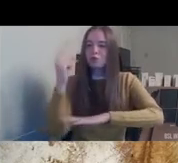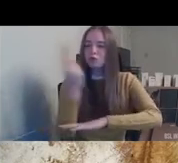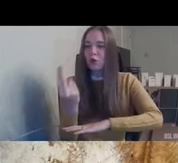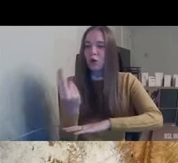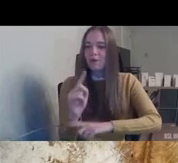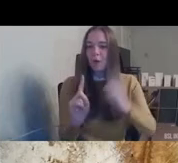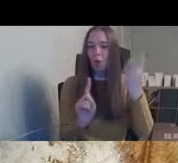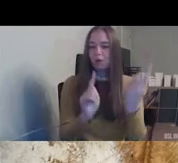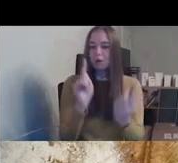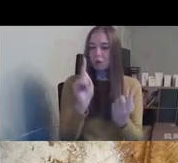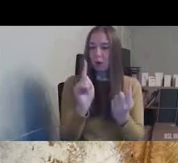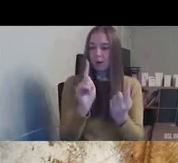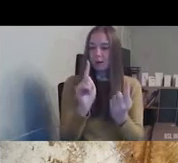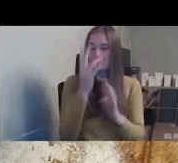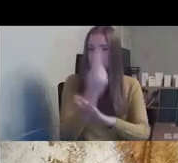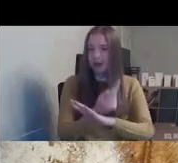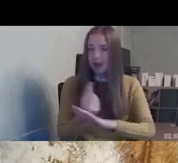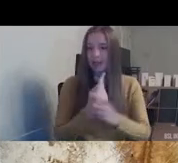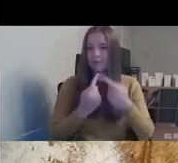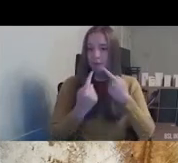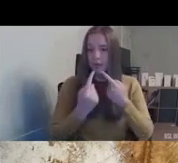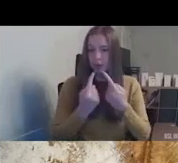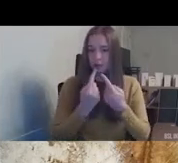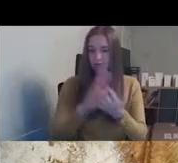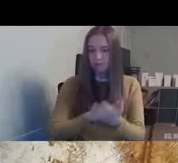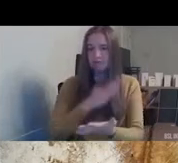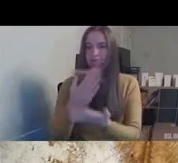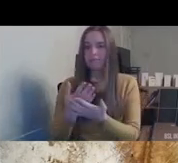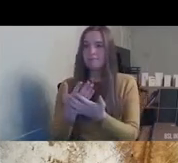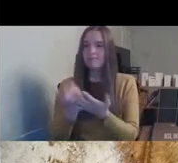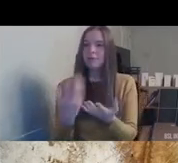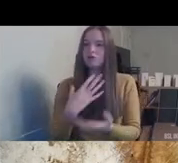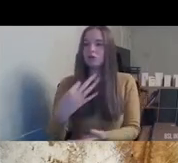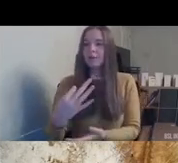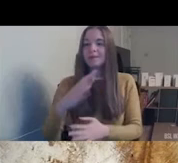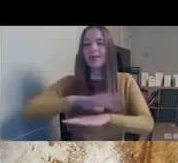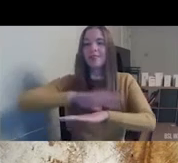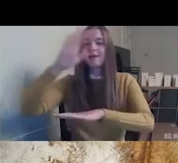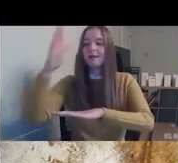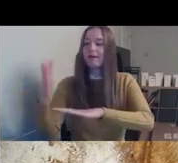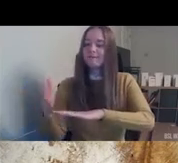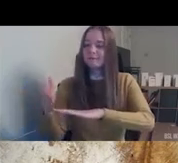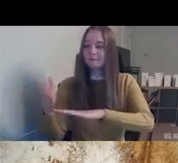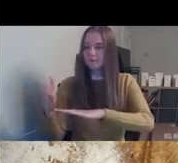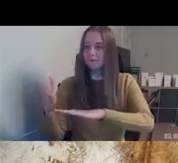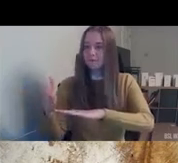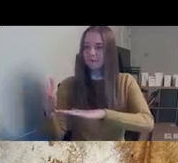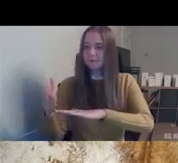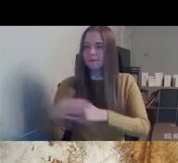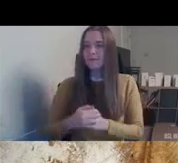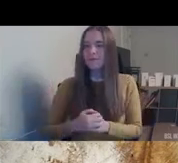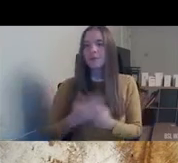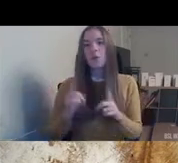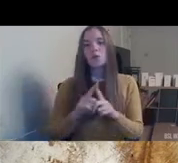information. We begin to represent the cave as it is, and think about it in,